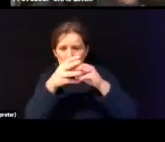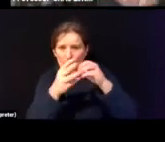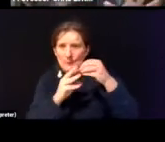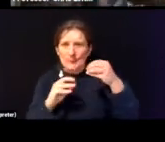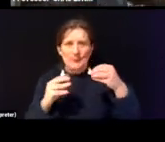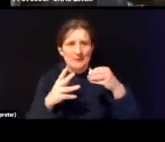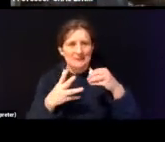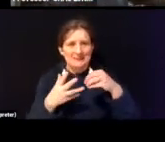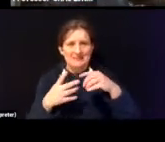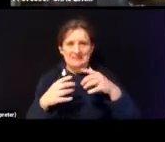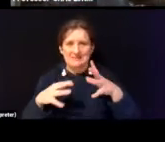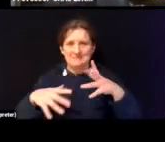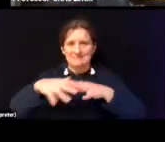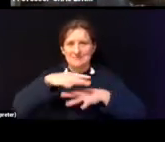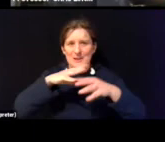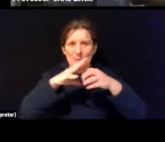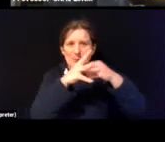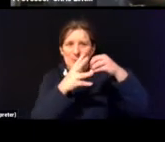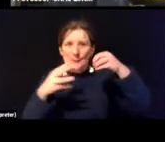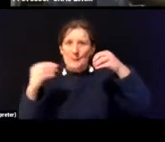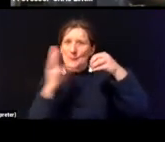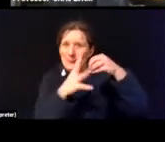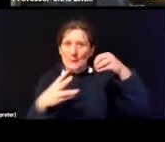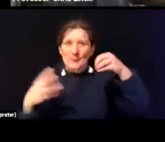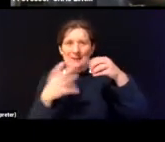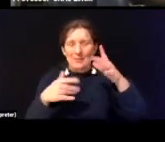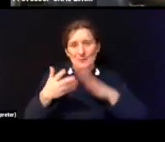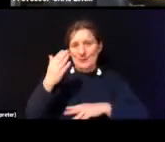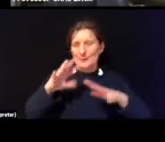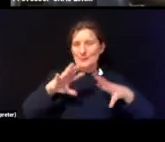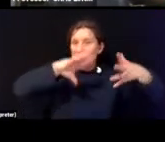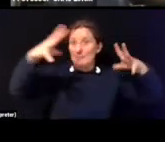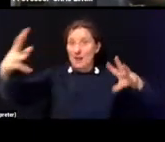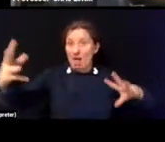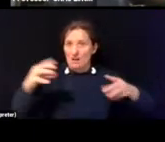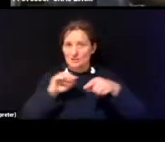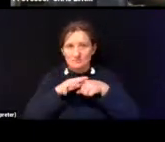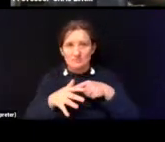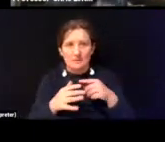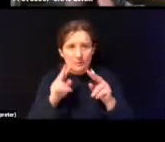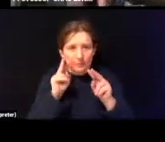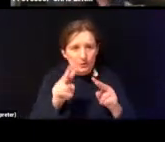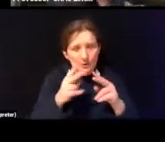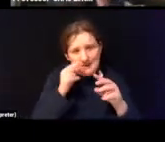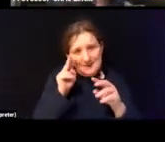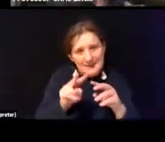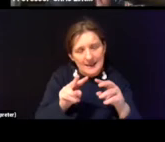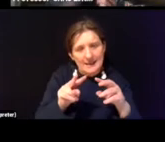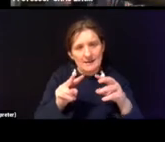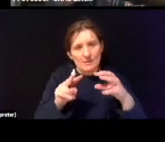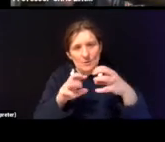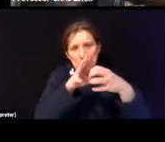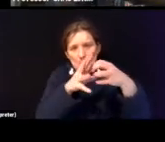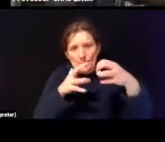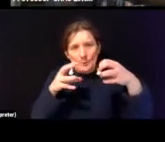being shaped by the environment of the nebula that they're in. And if we go closer to them, you can see that within those blobs, we're